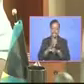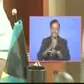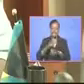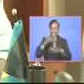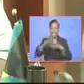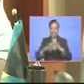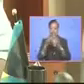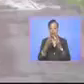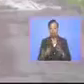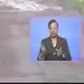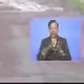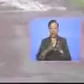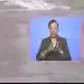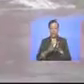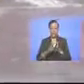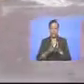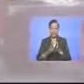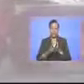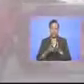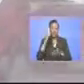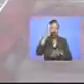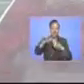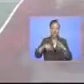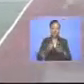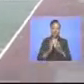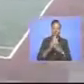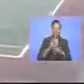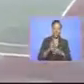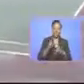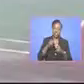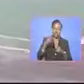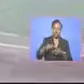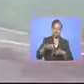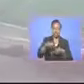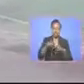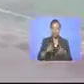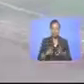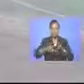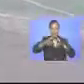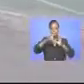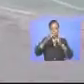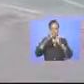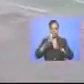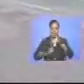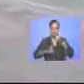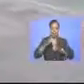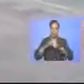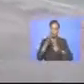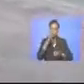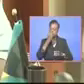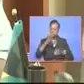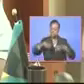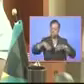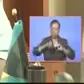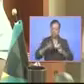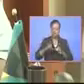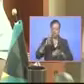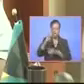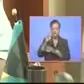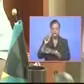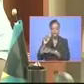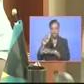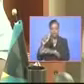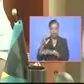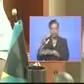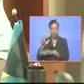will take to the streets, we will go to the parks, we will go to the basketball courts, we'll go to the food stores, we'll go to the malls, and we